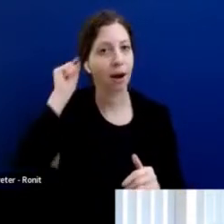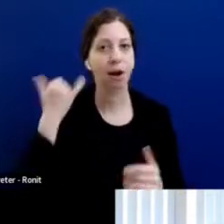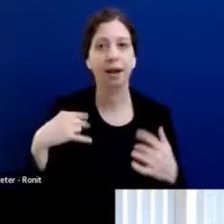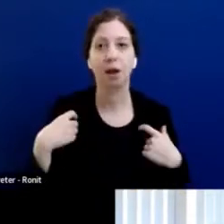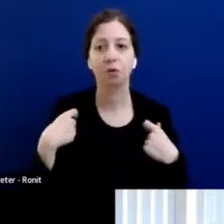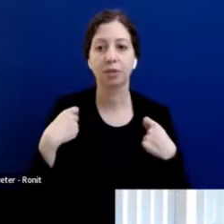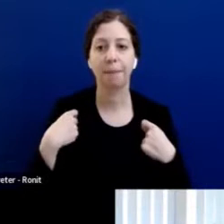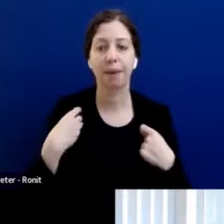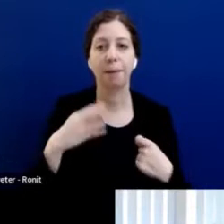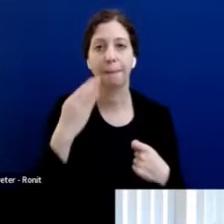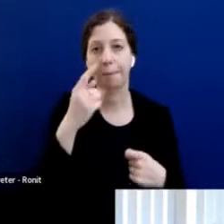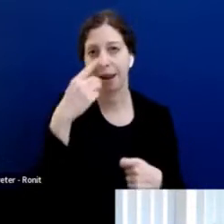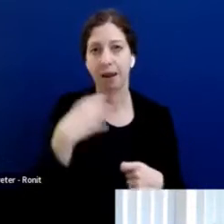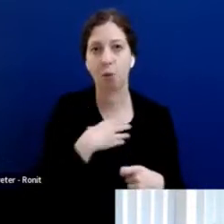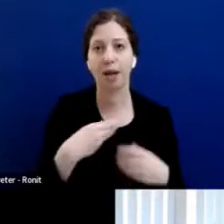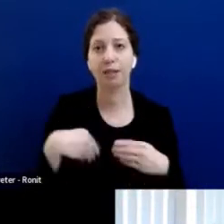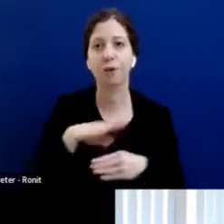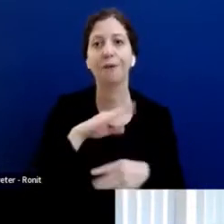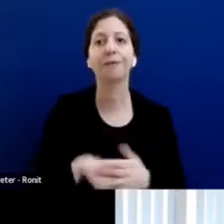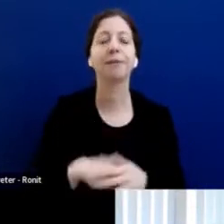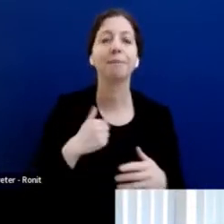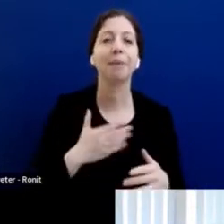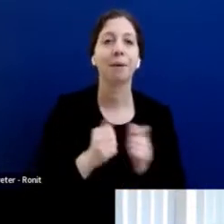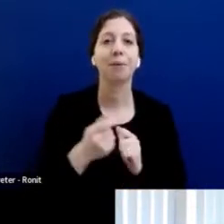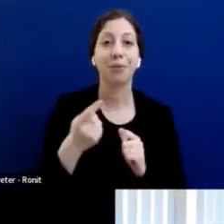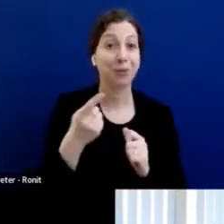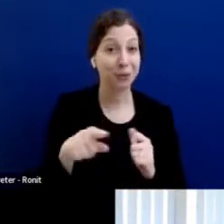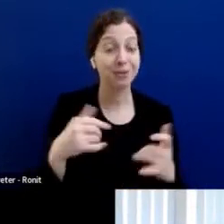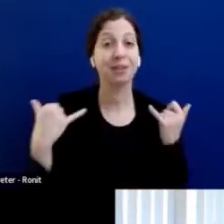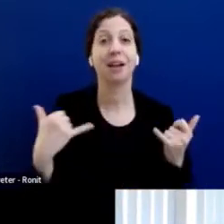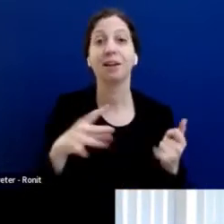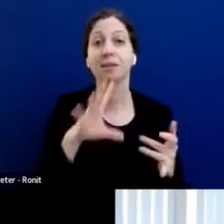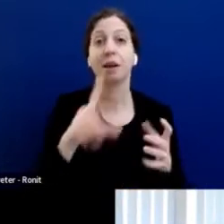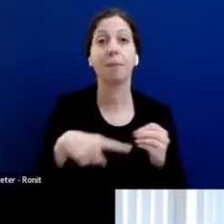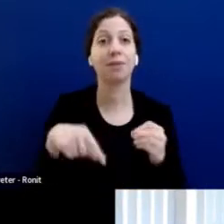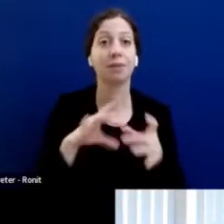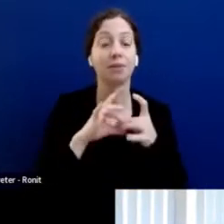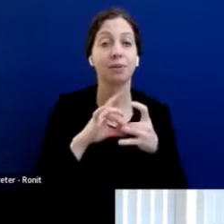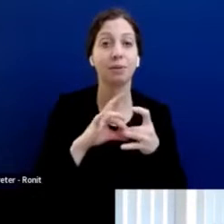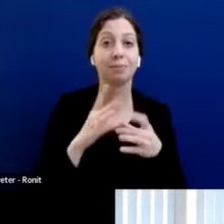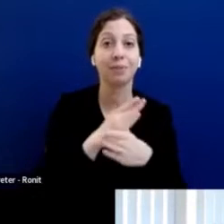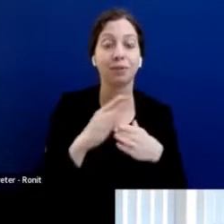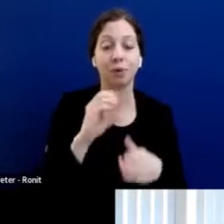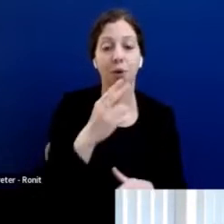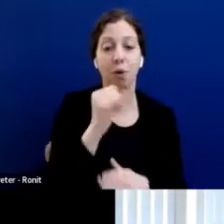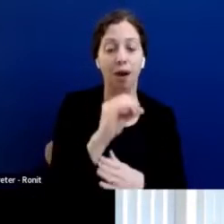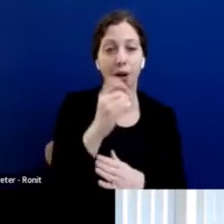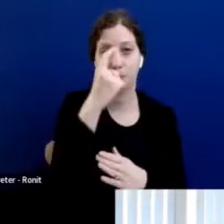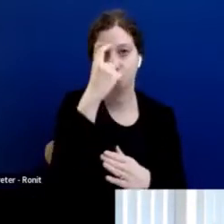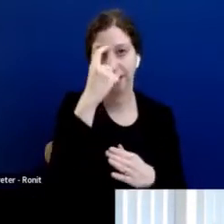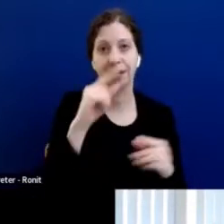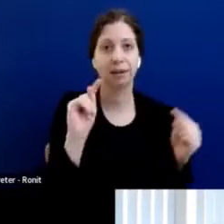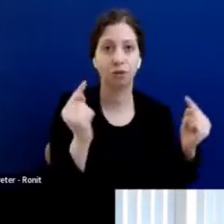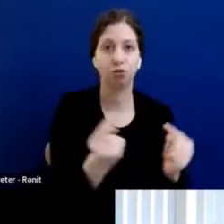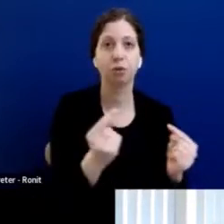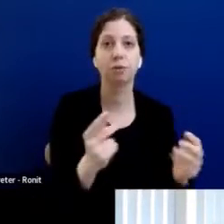white scarf. I'm so happy to be here with you today to talk about this relationship between the Ohio Brain Injury Program